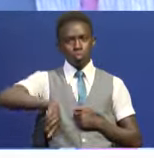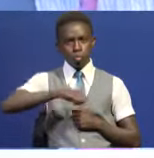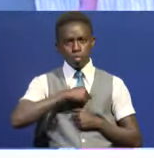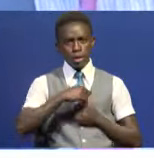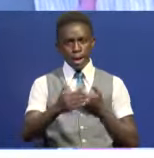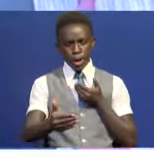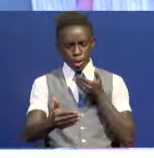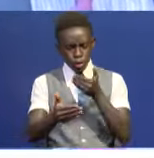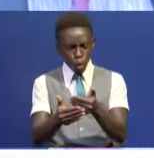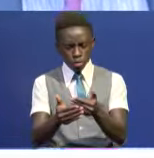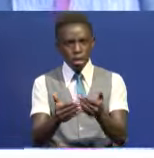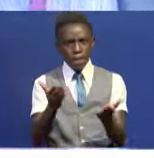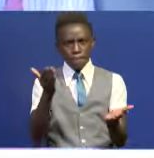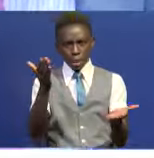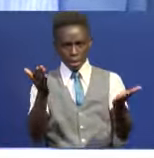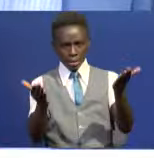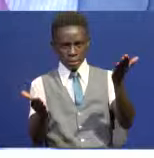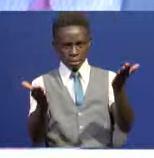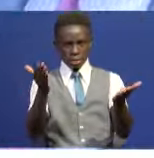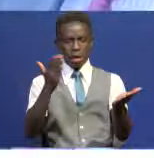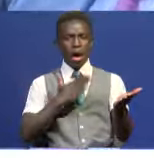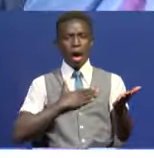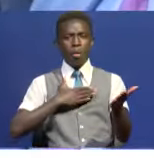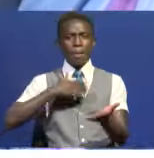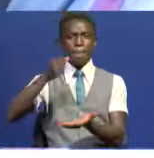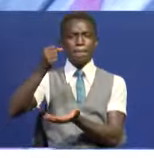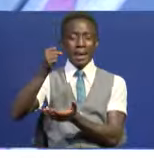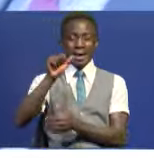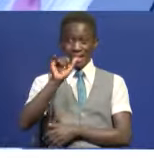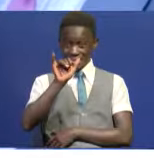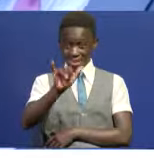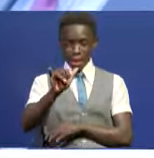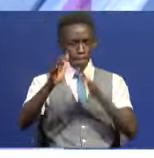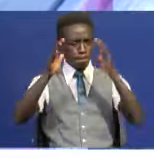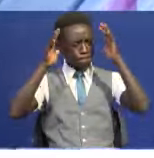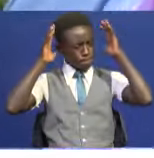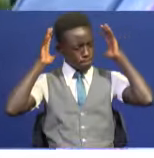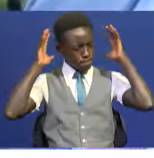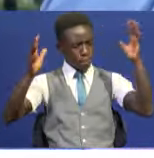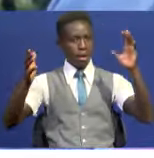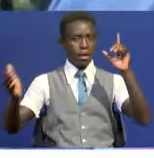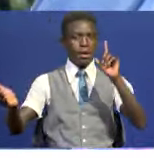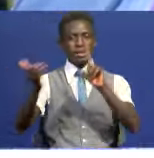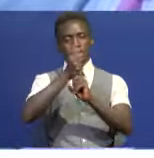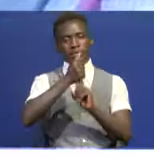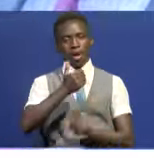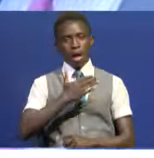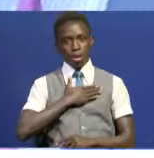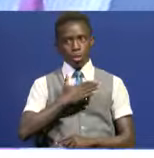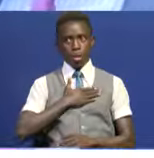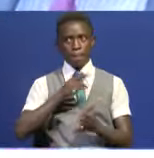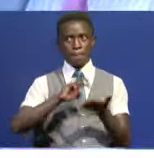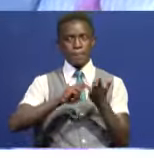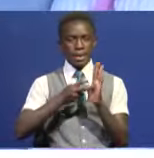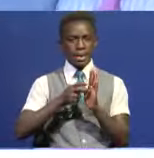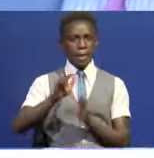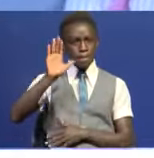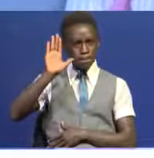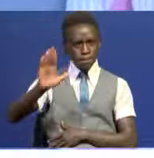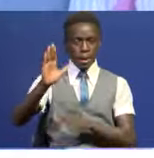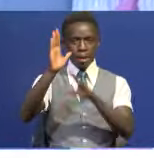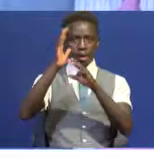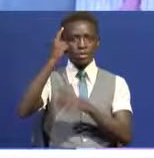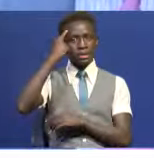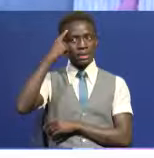to balancing our budget. That is the biggest achievement, and it is the dream of His Excellency the President that in